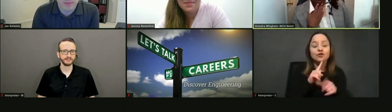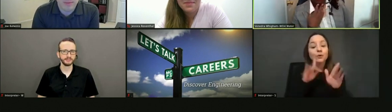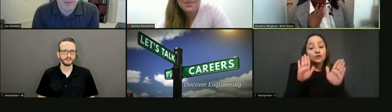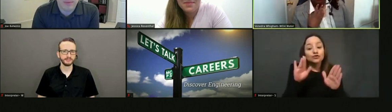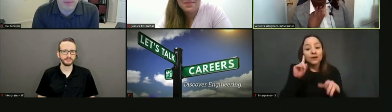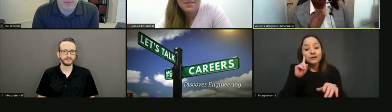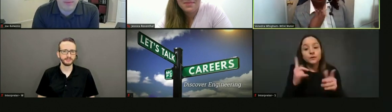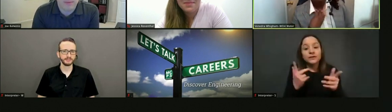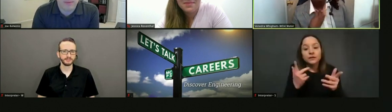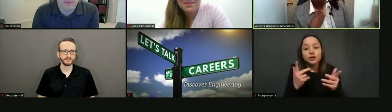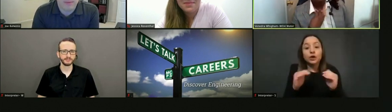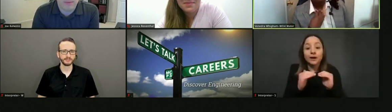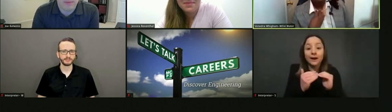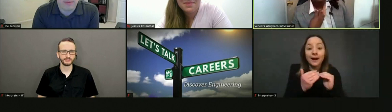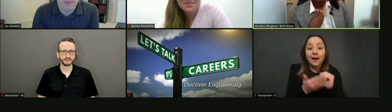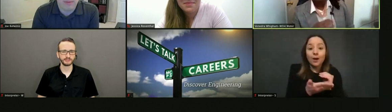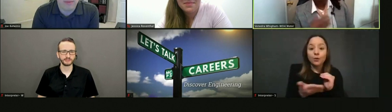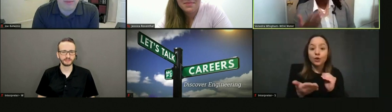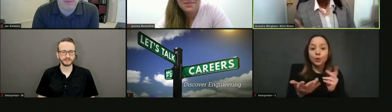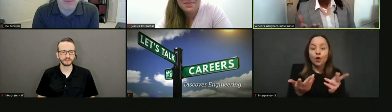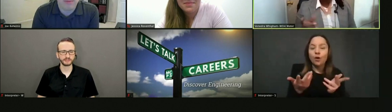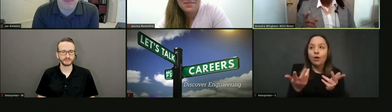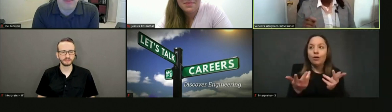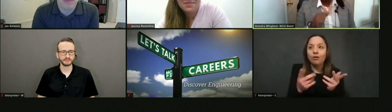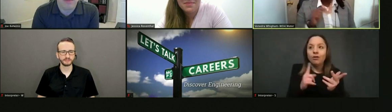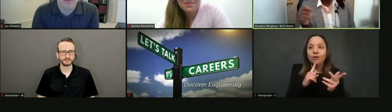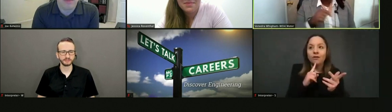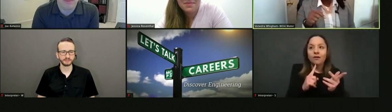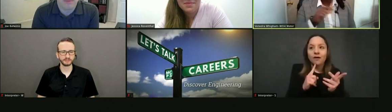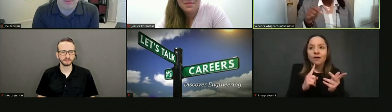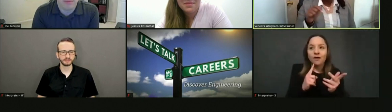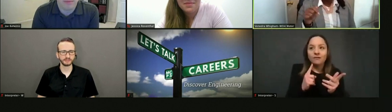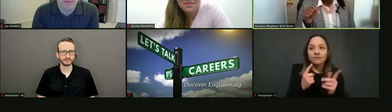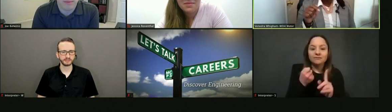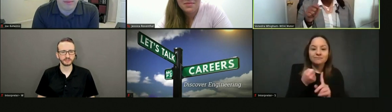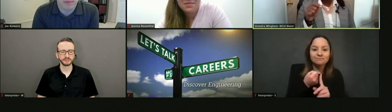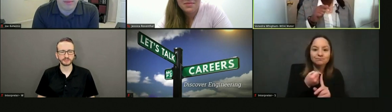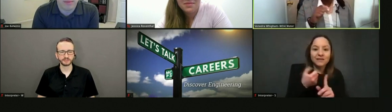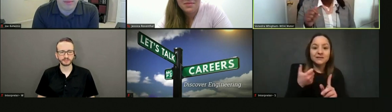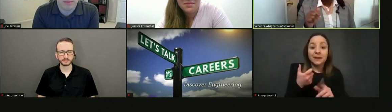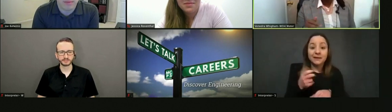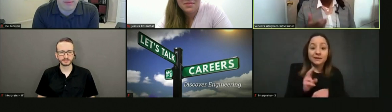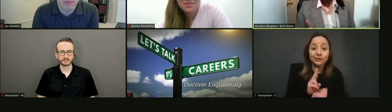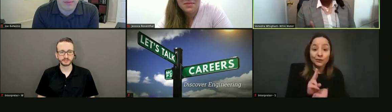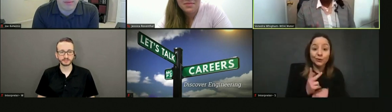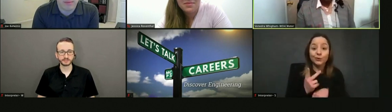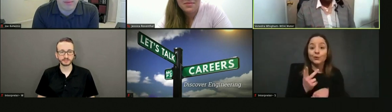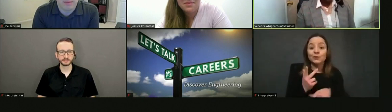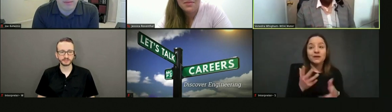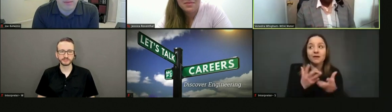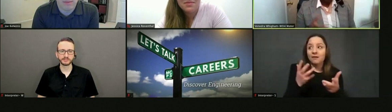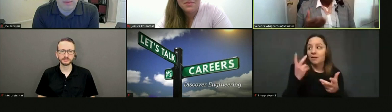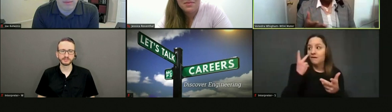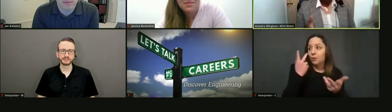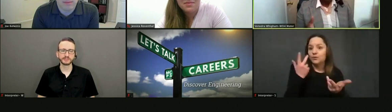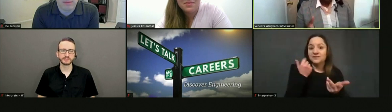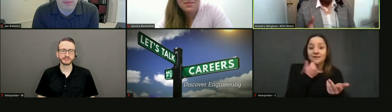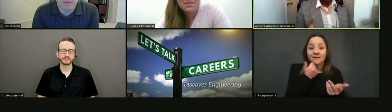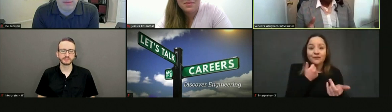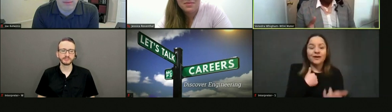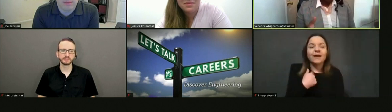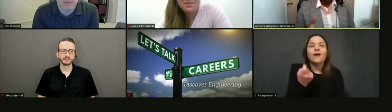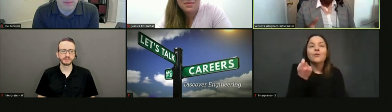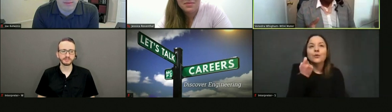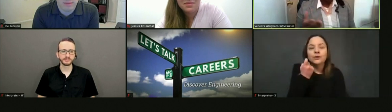how you all have just expounded upon how it's used in a lot of things that we're seeing every day. I've